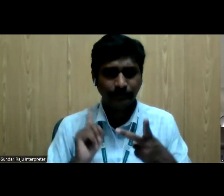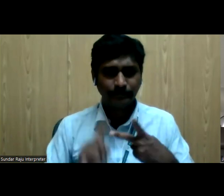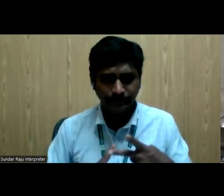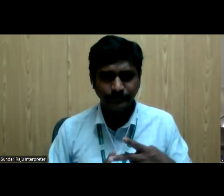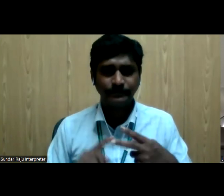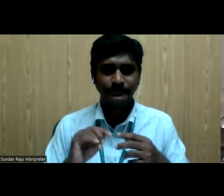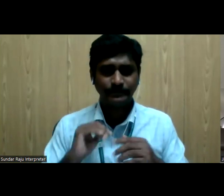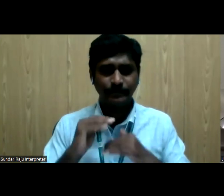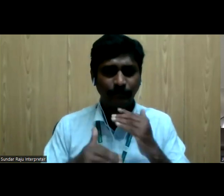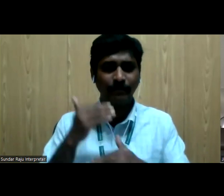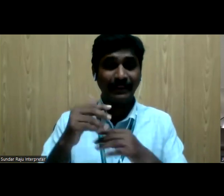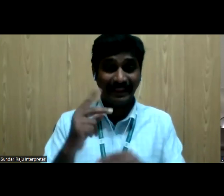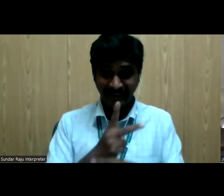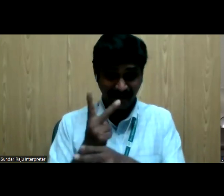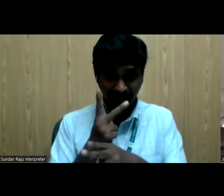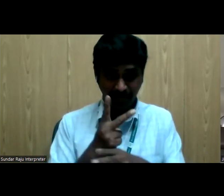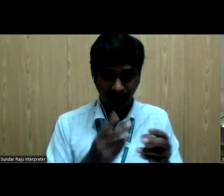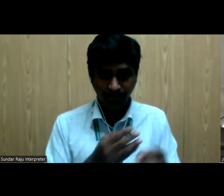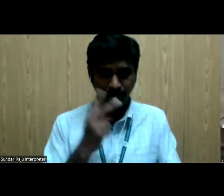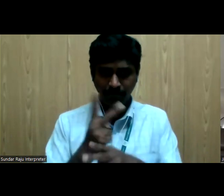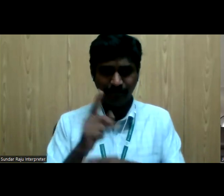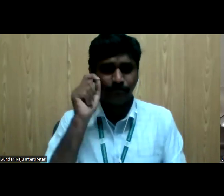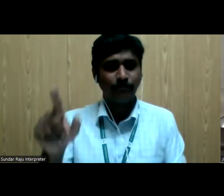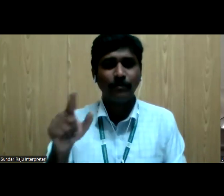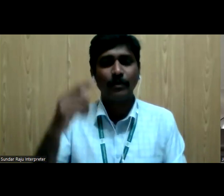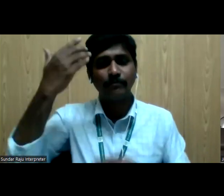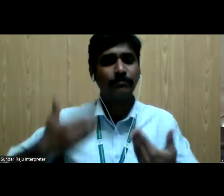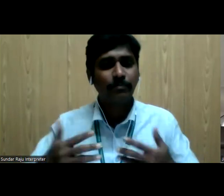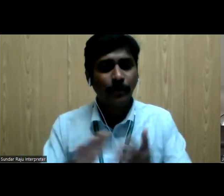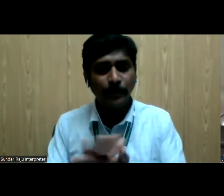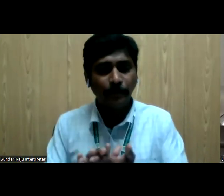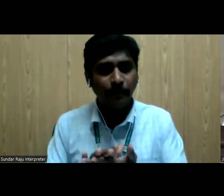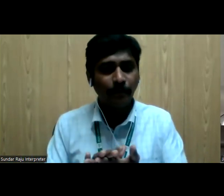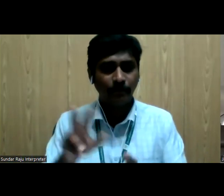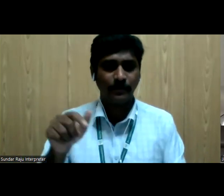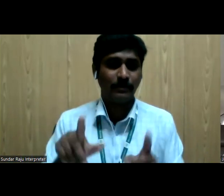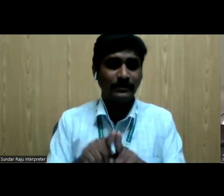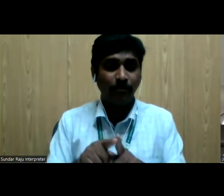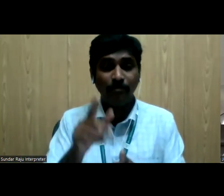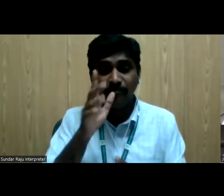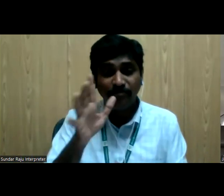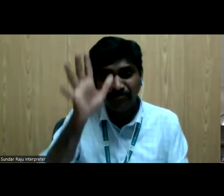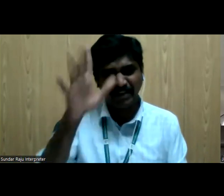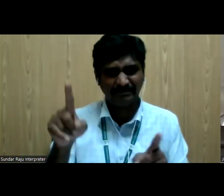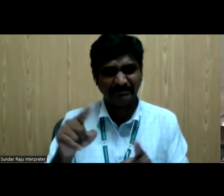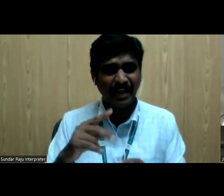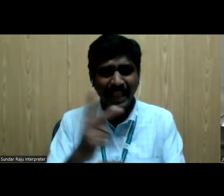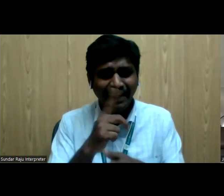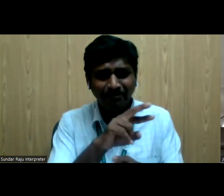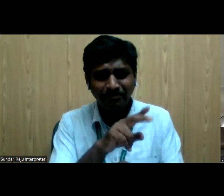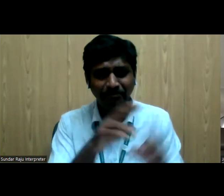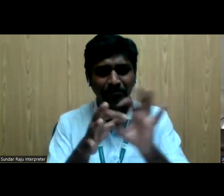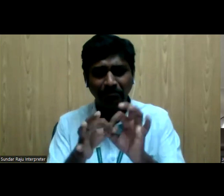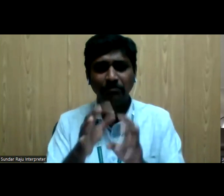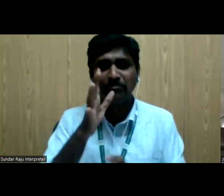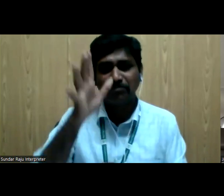for caregivers is that caregivers in the first instance are obviously parents. In those circumstances, when parents